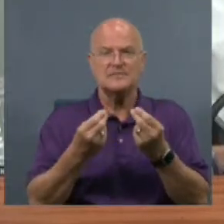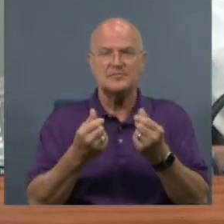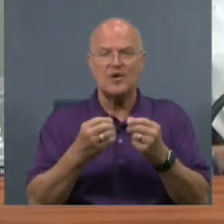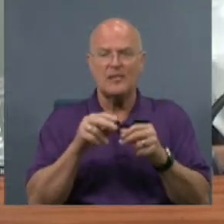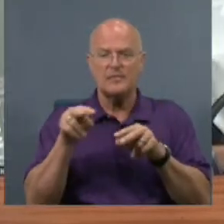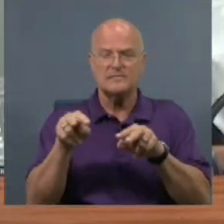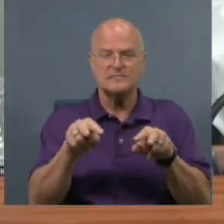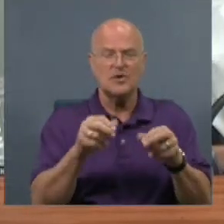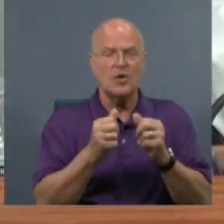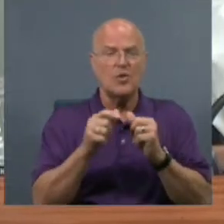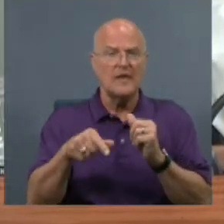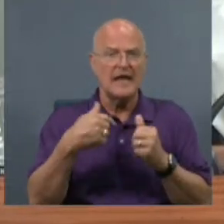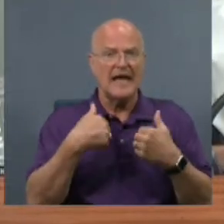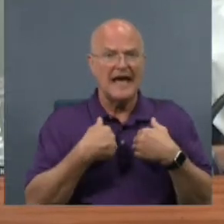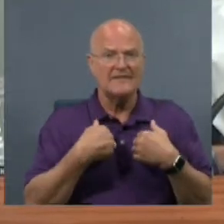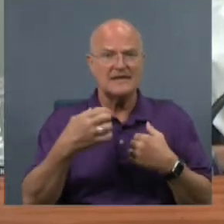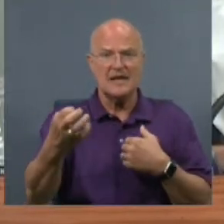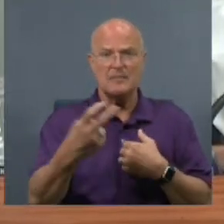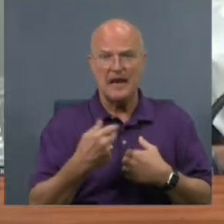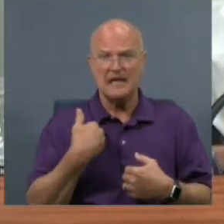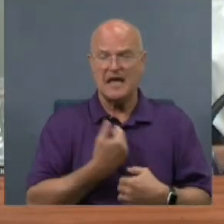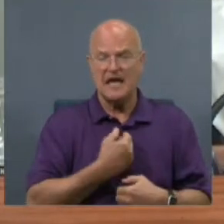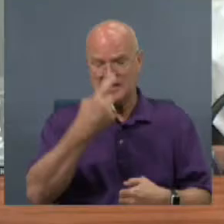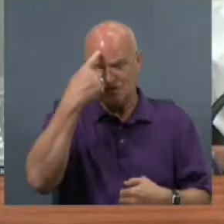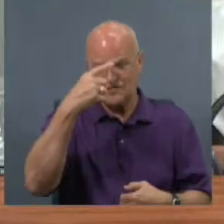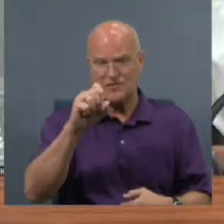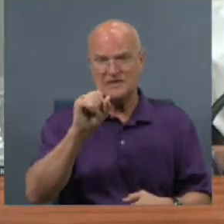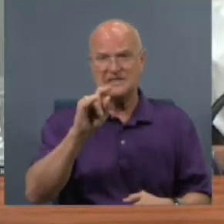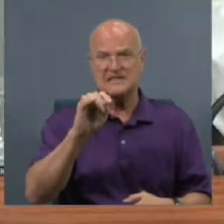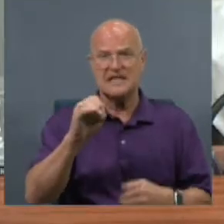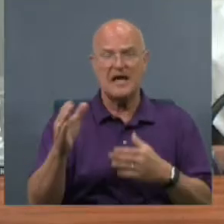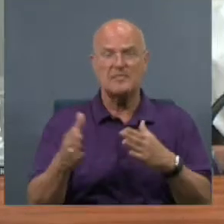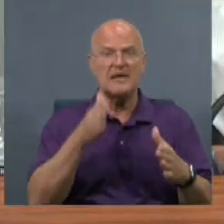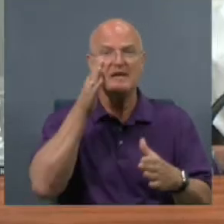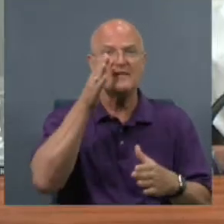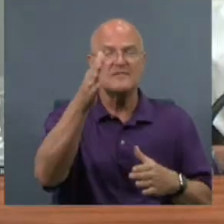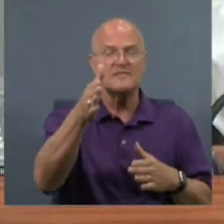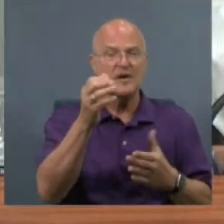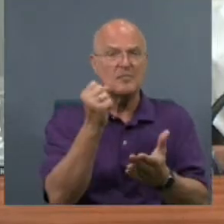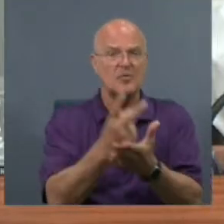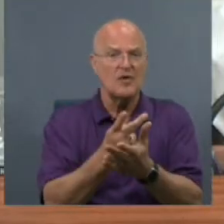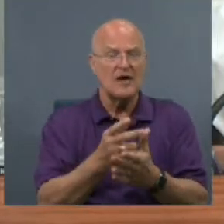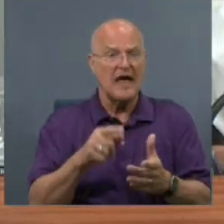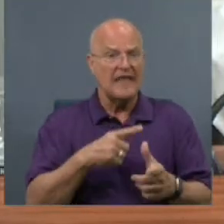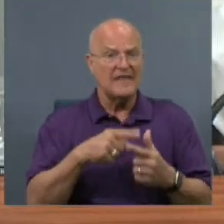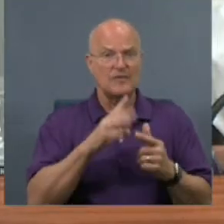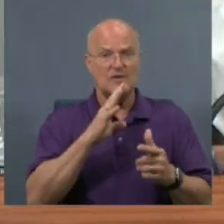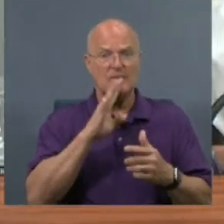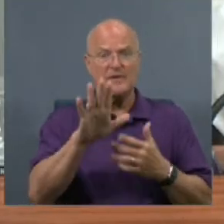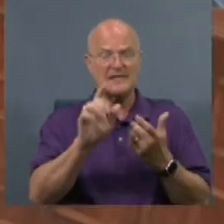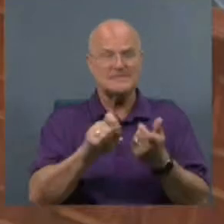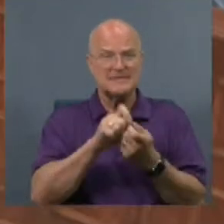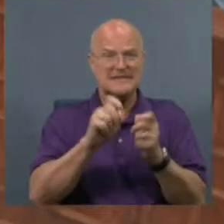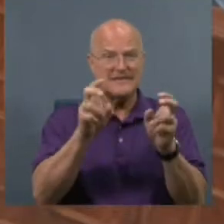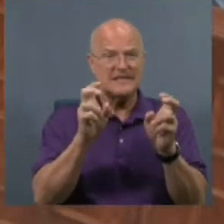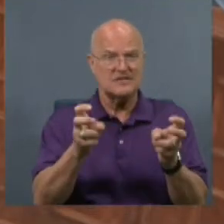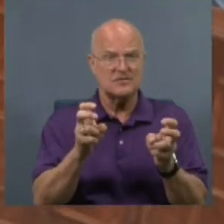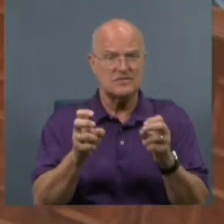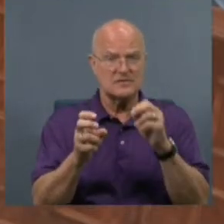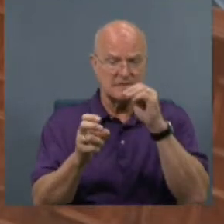property, would they not have to come back to us for site plan approval in the future? Isn't that when we would talk about their specific